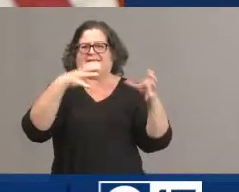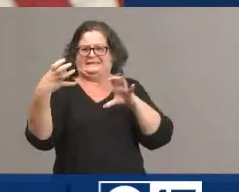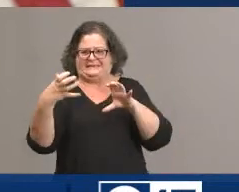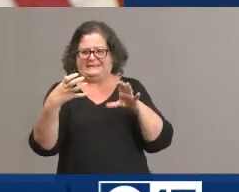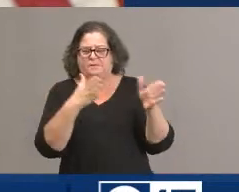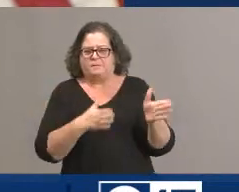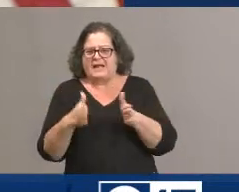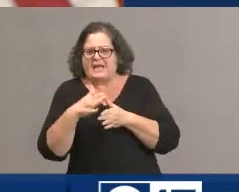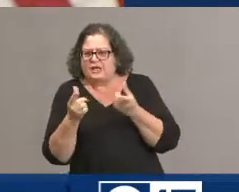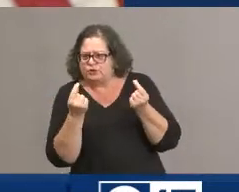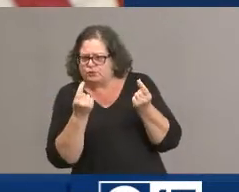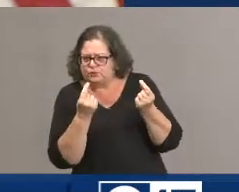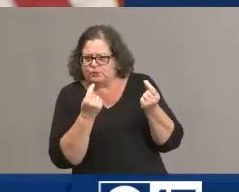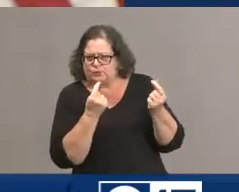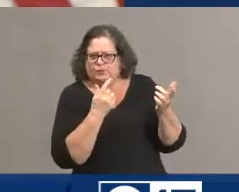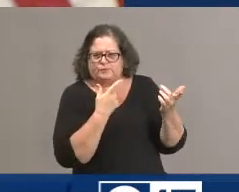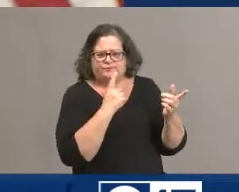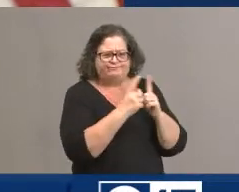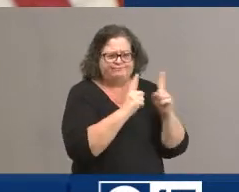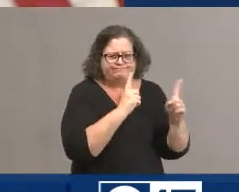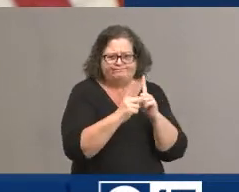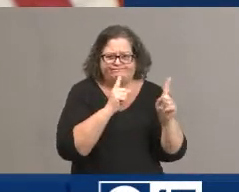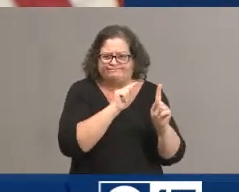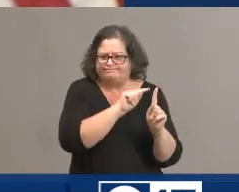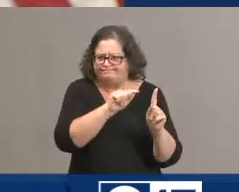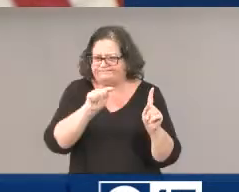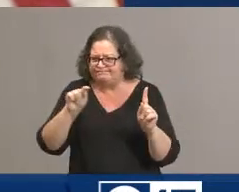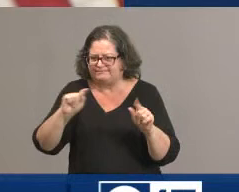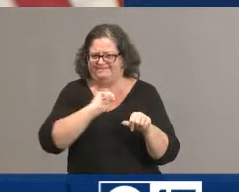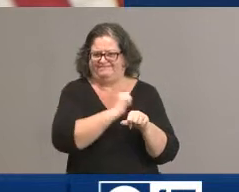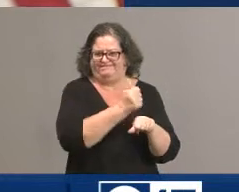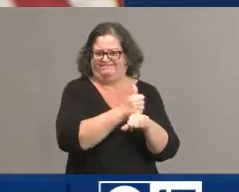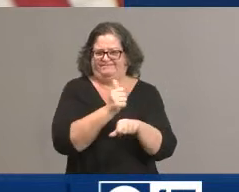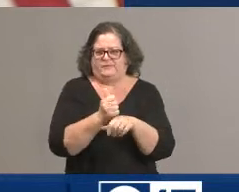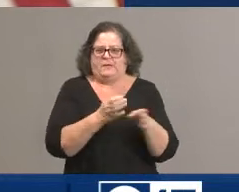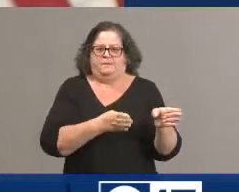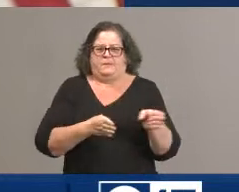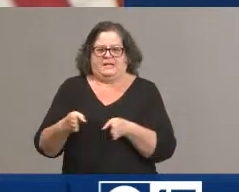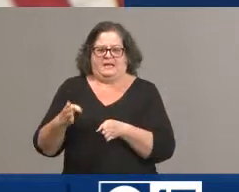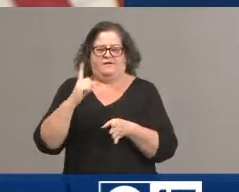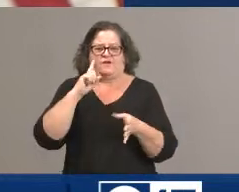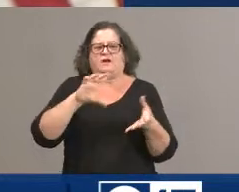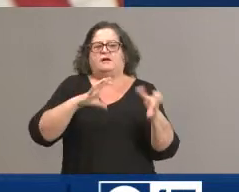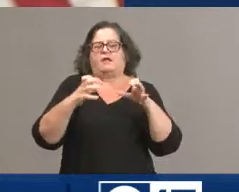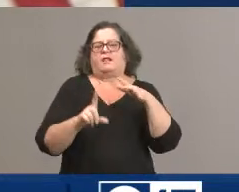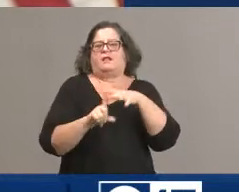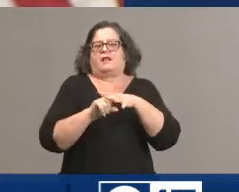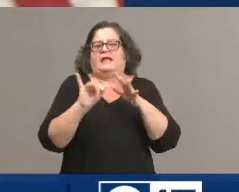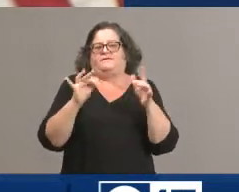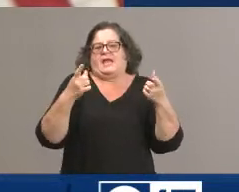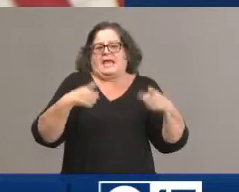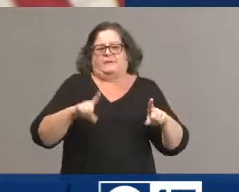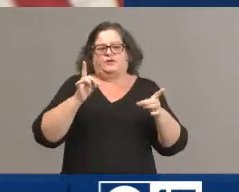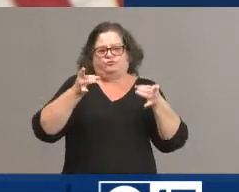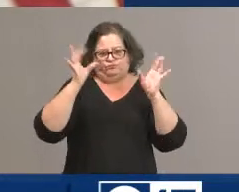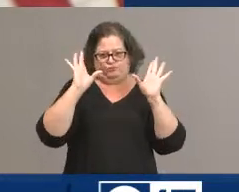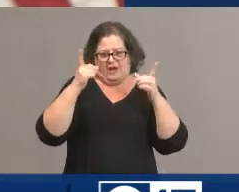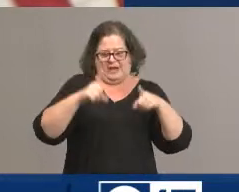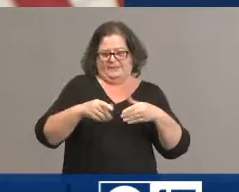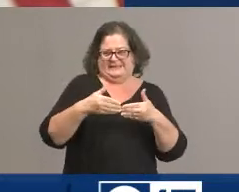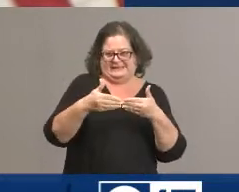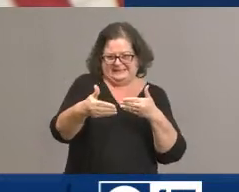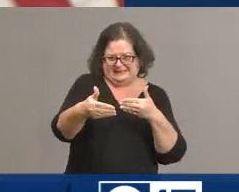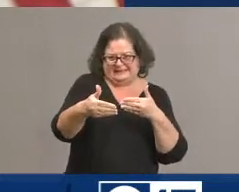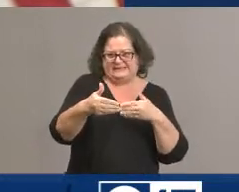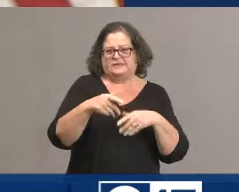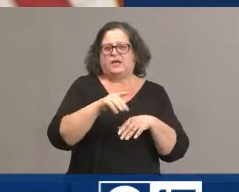2015. We have a state disaster medical advisory committee. So this consists of members of hospitals,